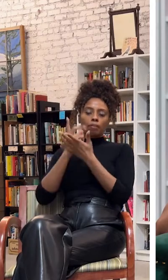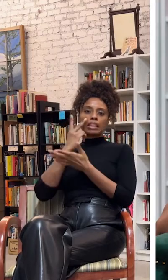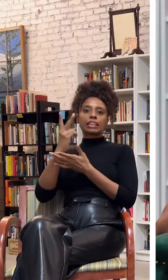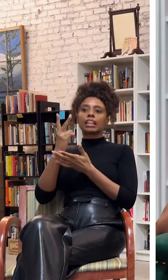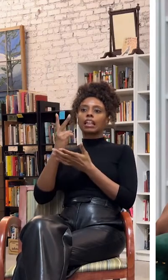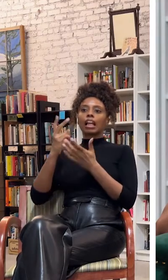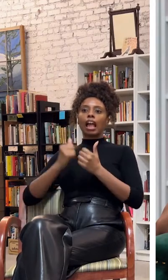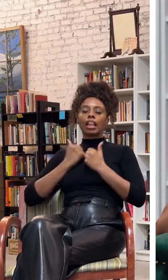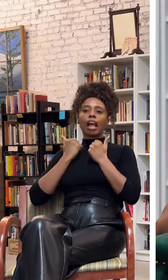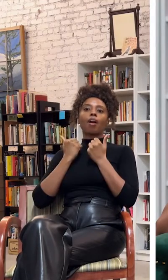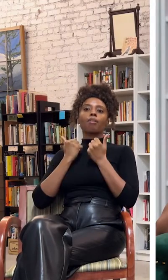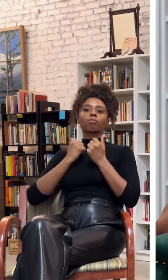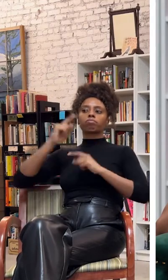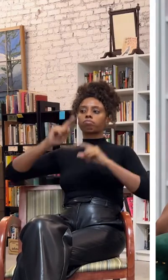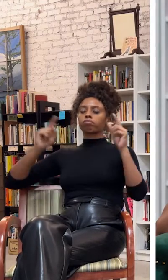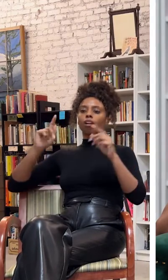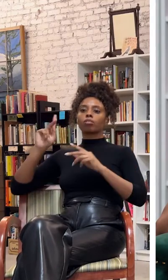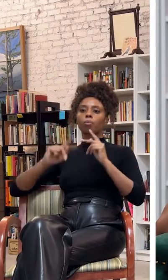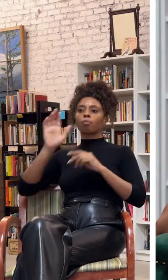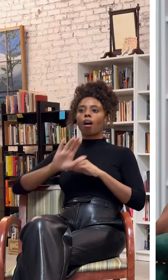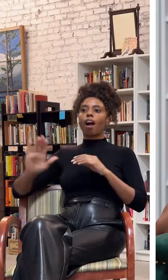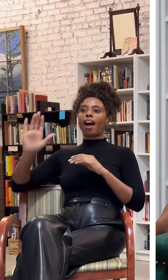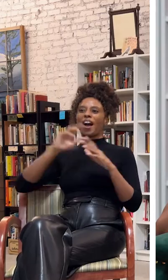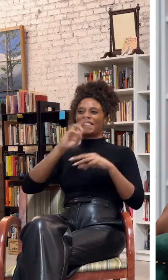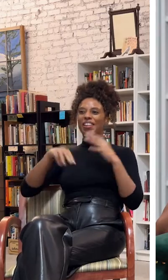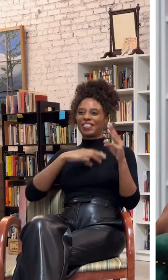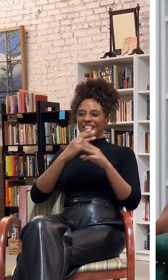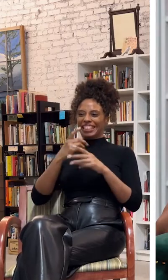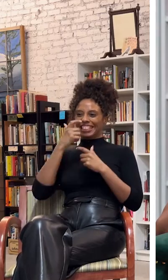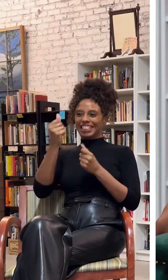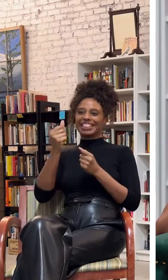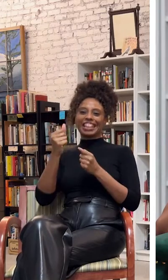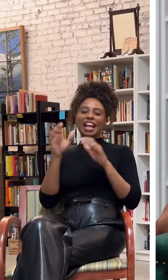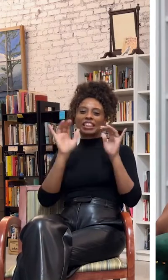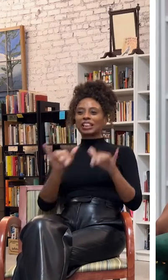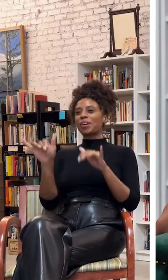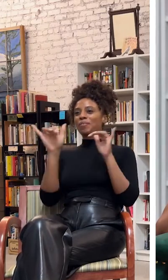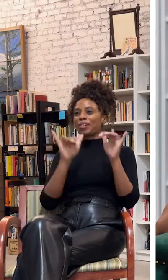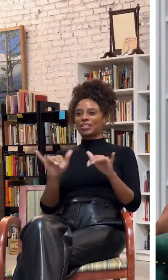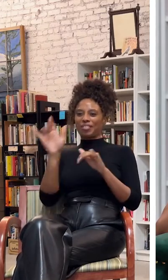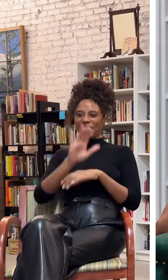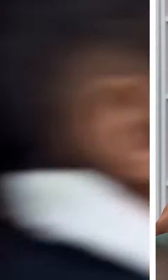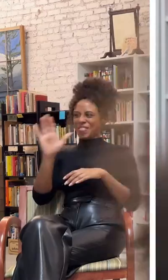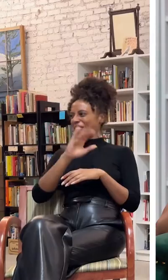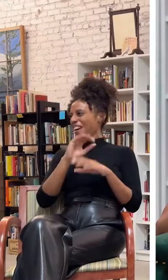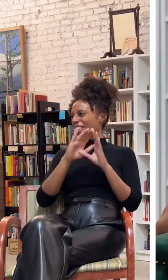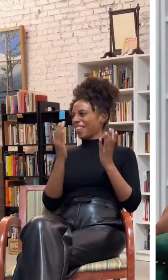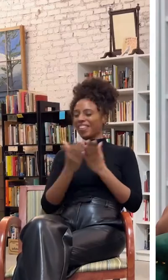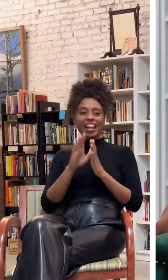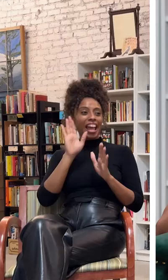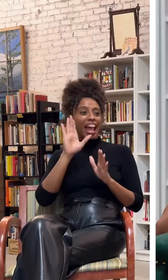world. And I feel like that was enough to get the understanding that it's really the same thing over and over and all over the world. Hey,